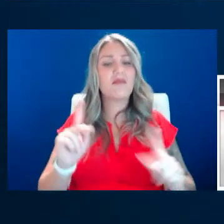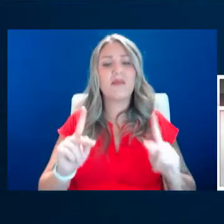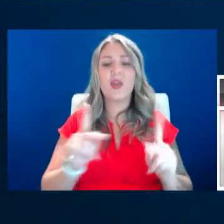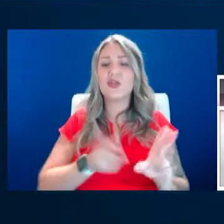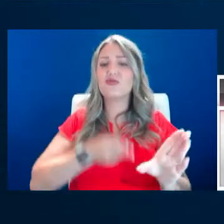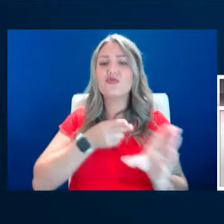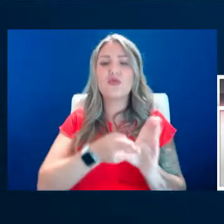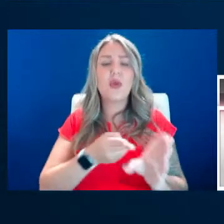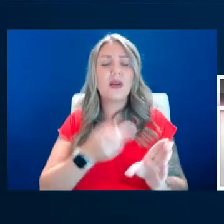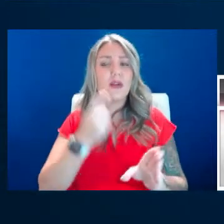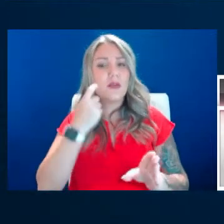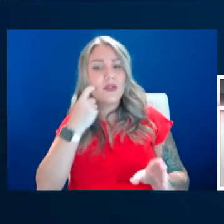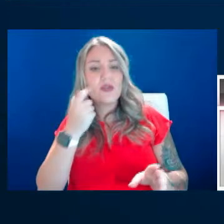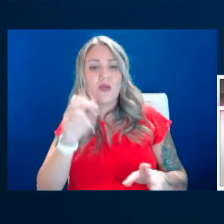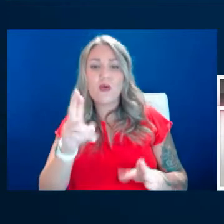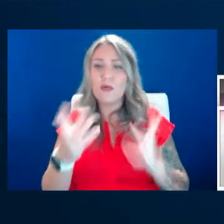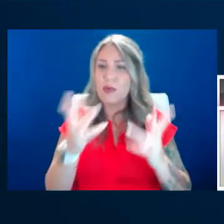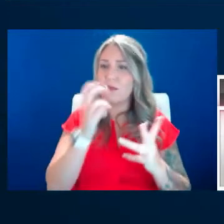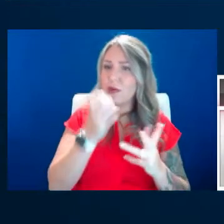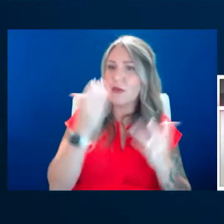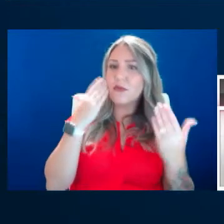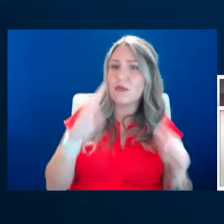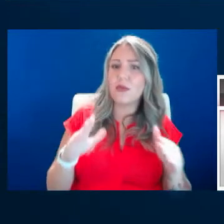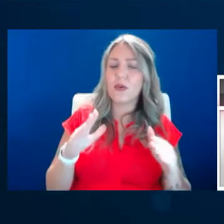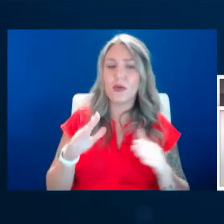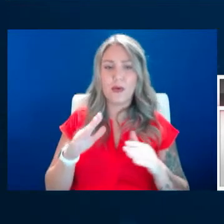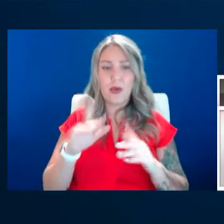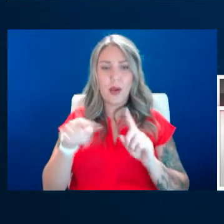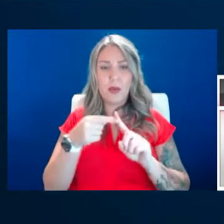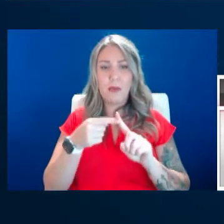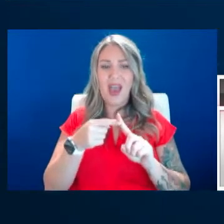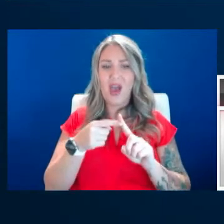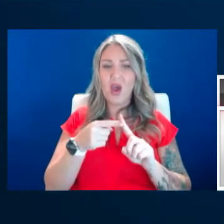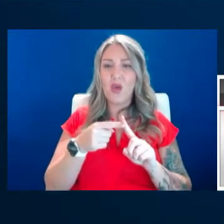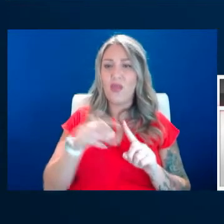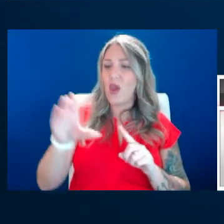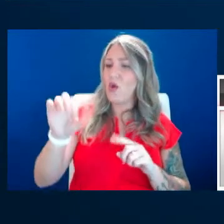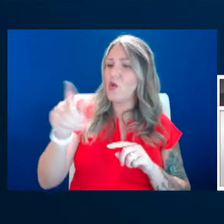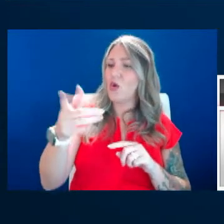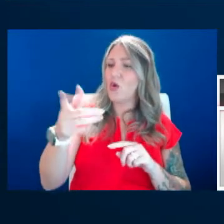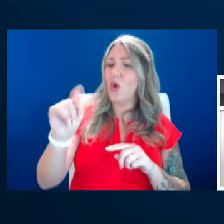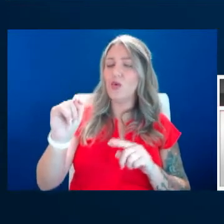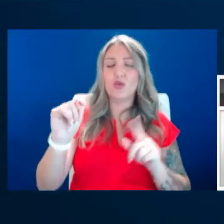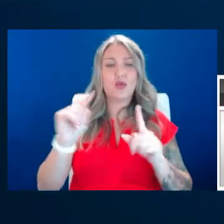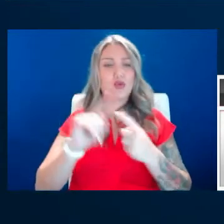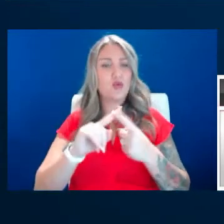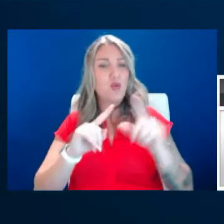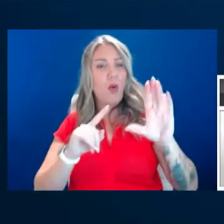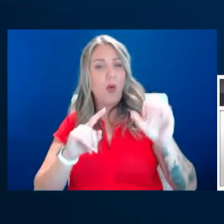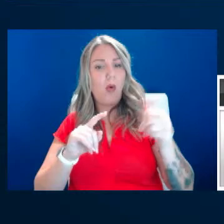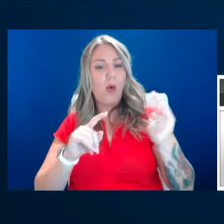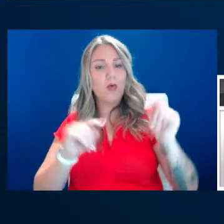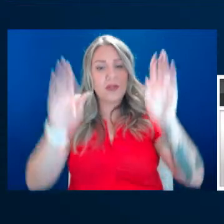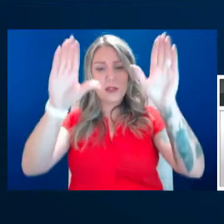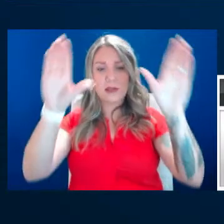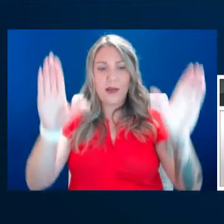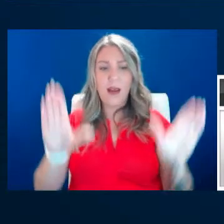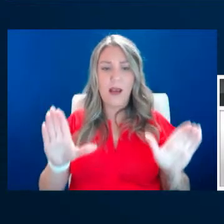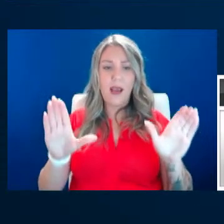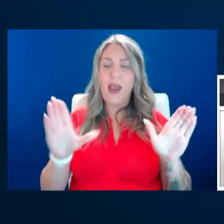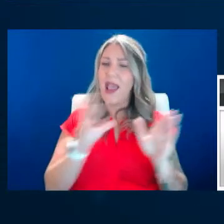know, again, a little bit about the Coast to Coast for Cancer ride, maybe how it's evolved over the years.